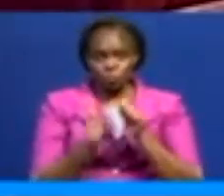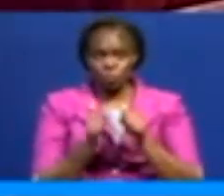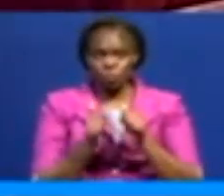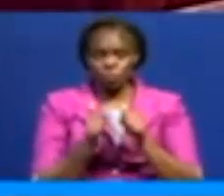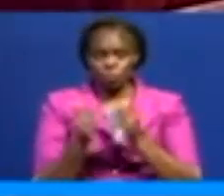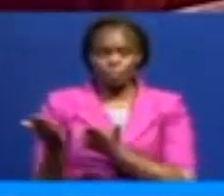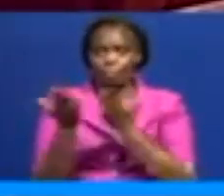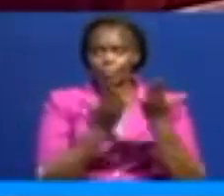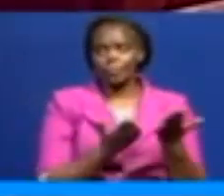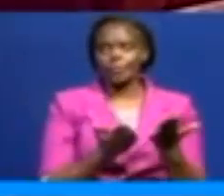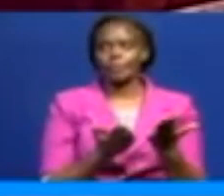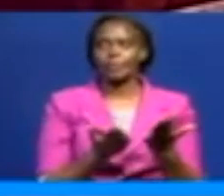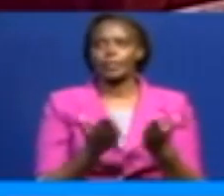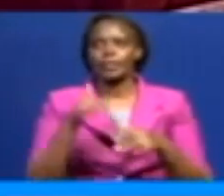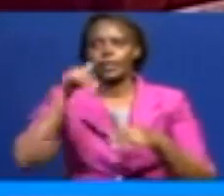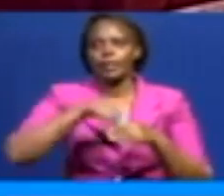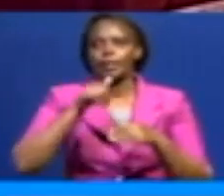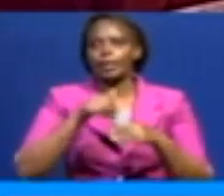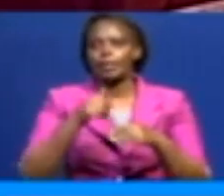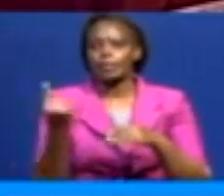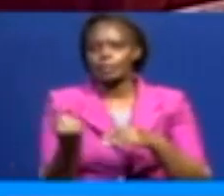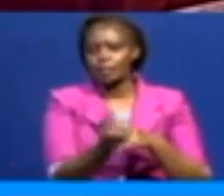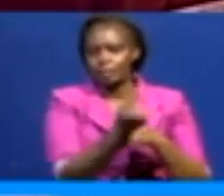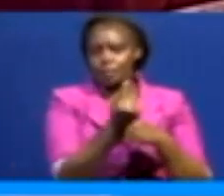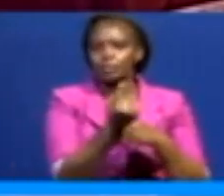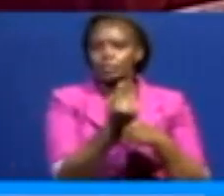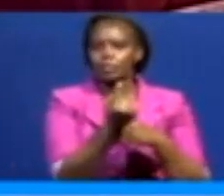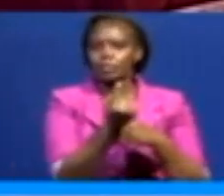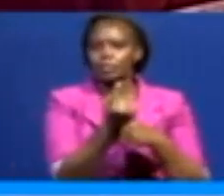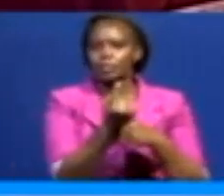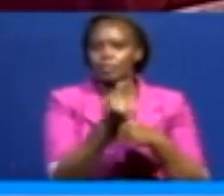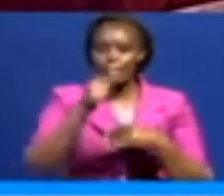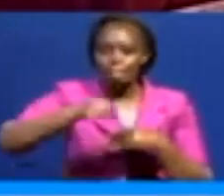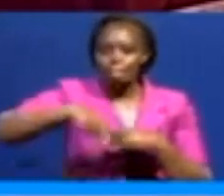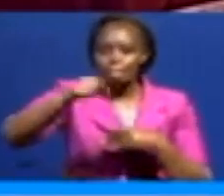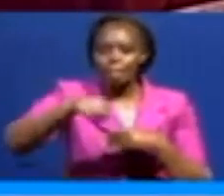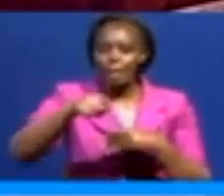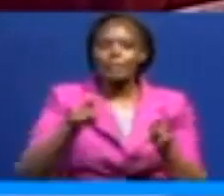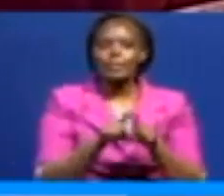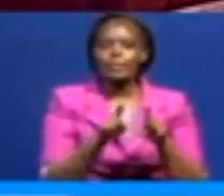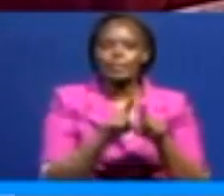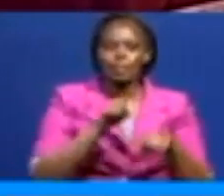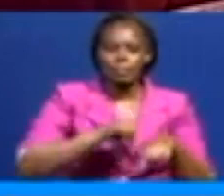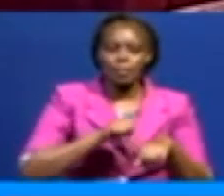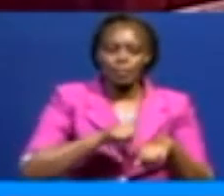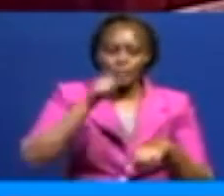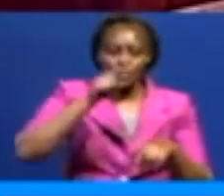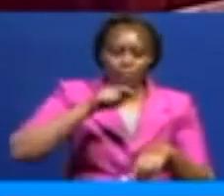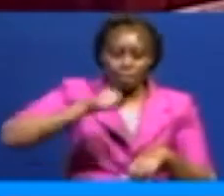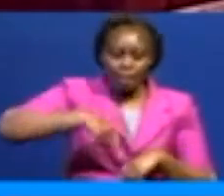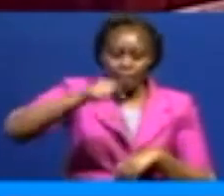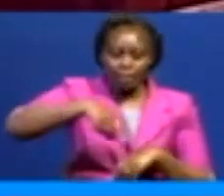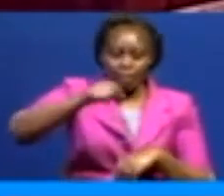culminate in every plant that is planted, every tree that is planted, to grow